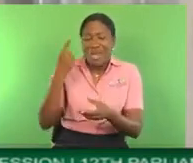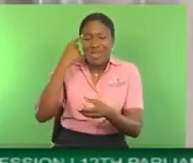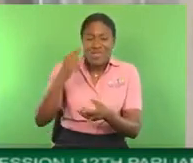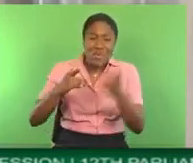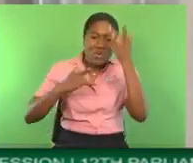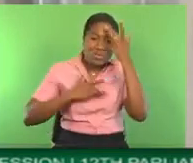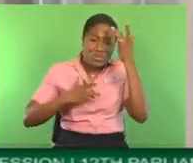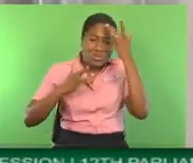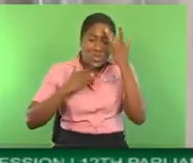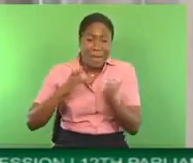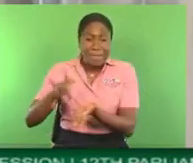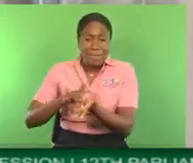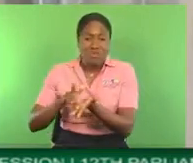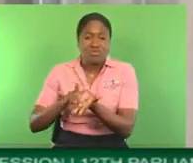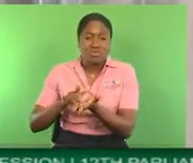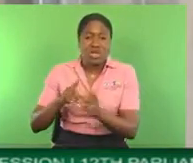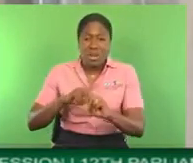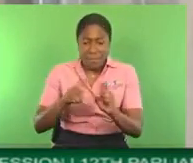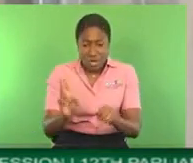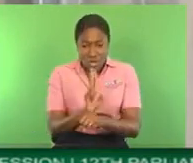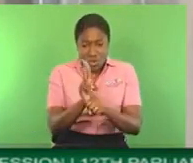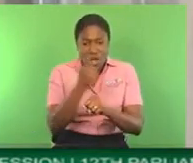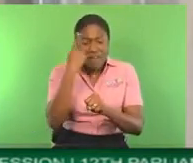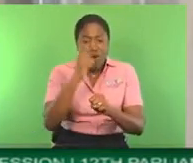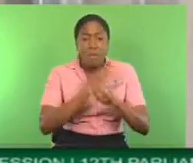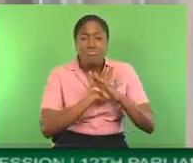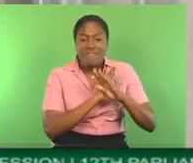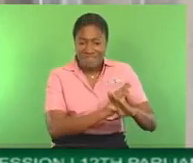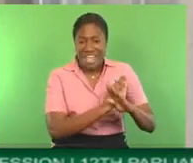purchasing medication, but be used in prevention.